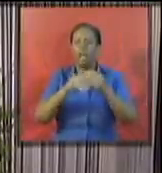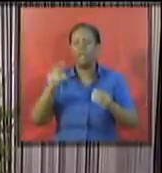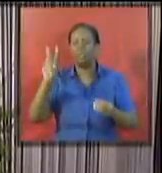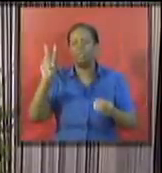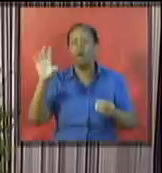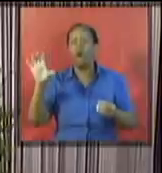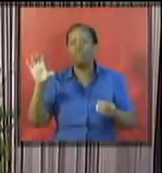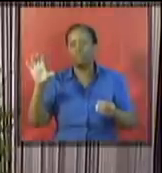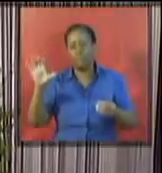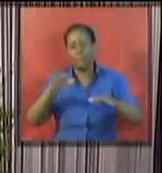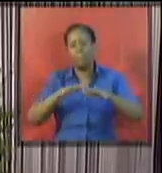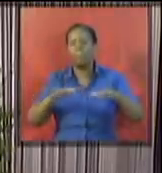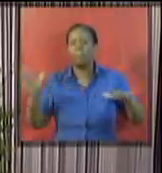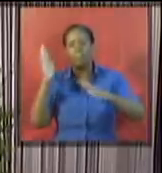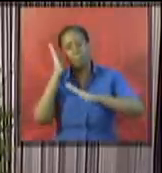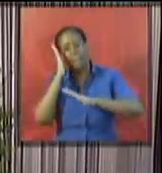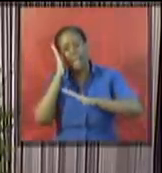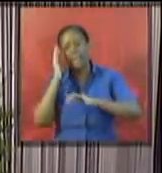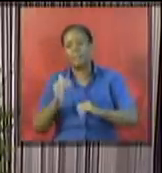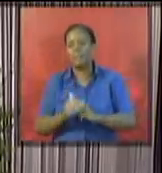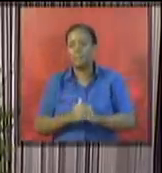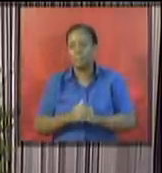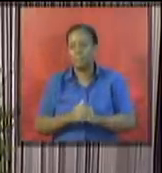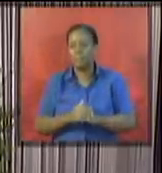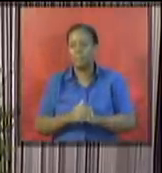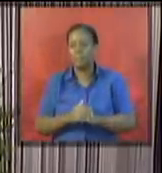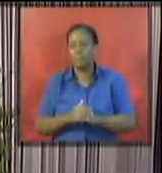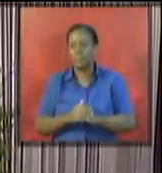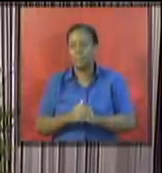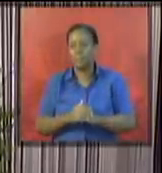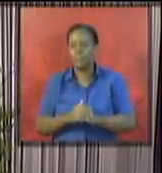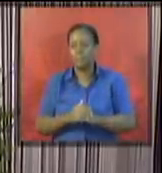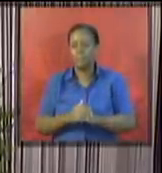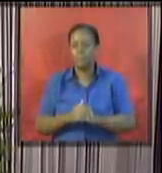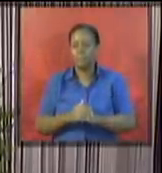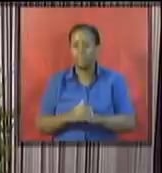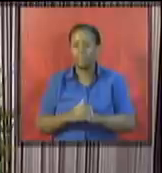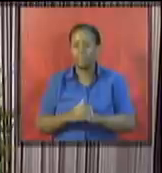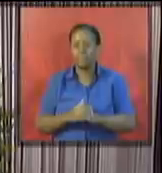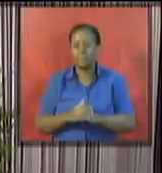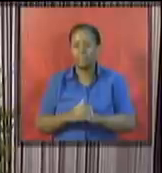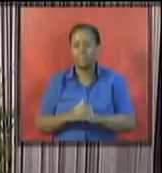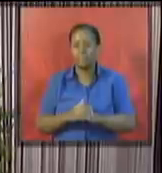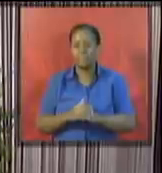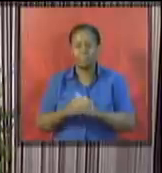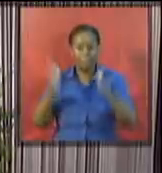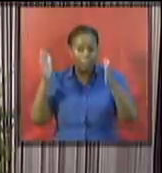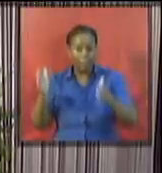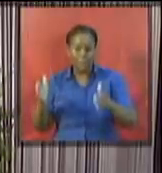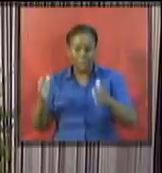And information on patient 139. I don't have that information. Provide that at a later time. We will try, as long as it doesn't break